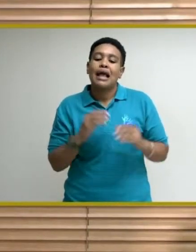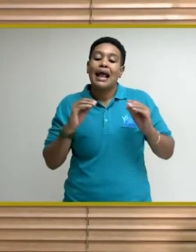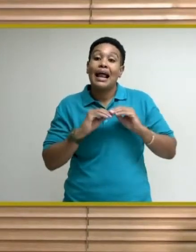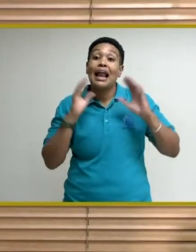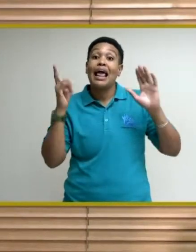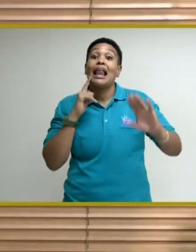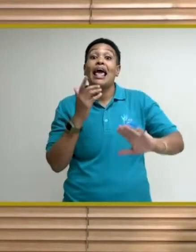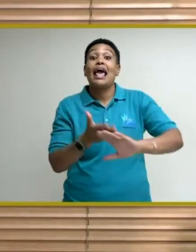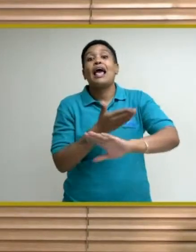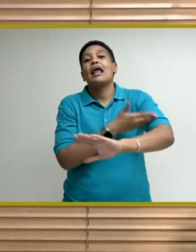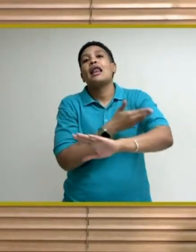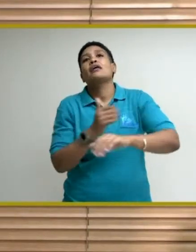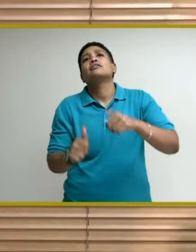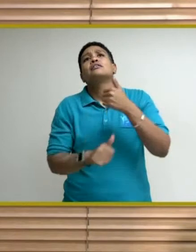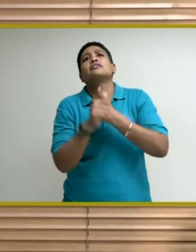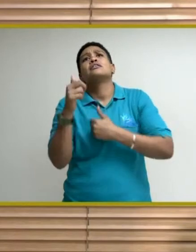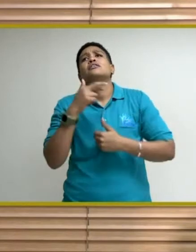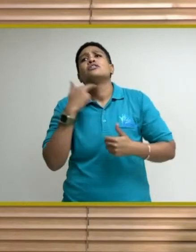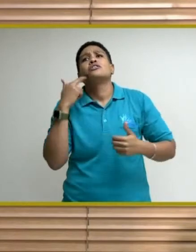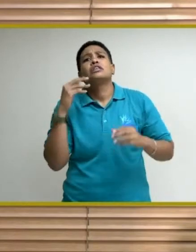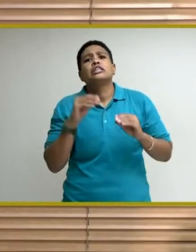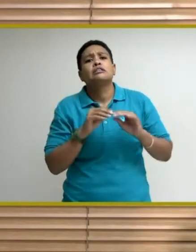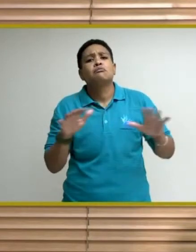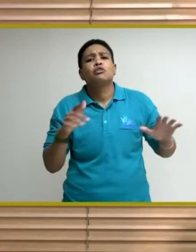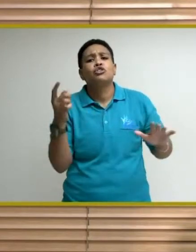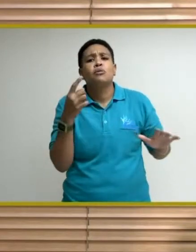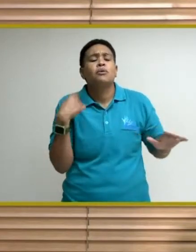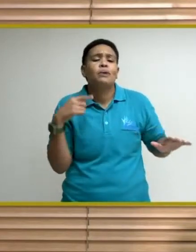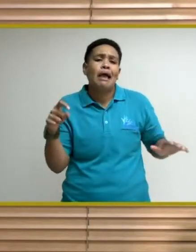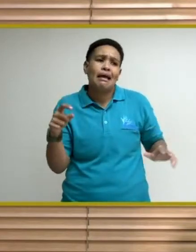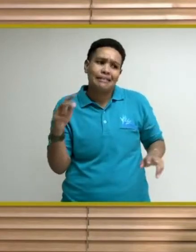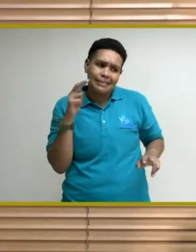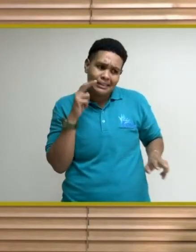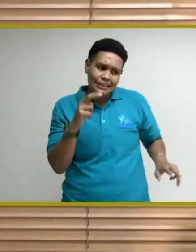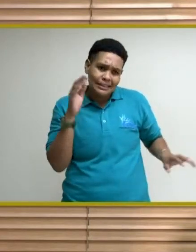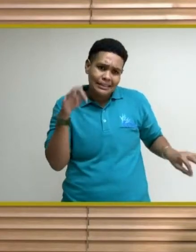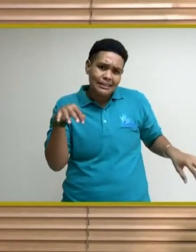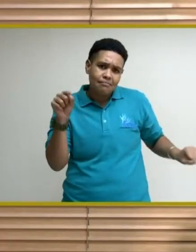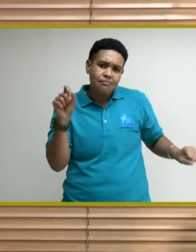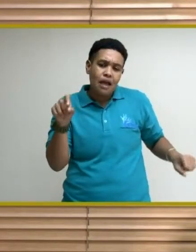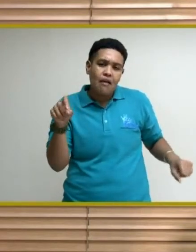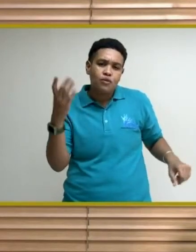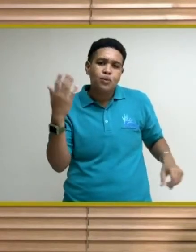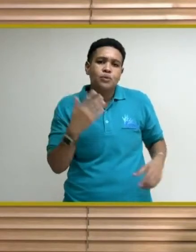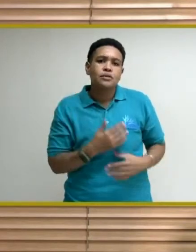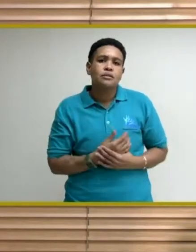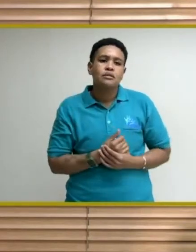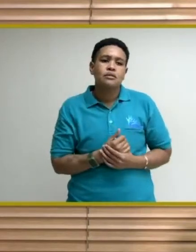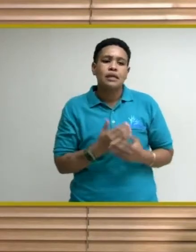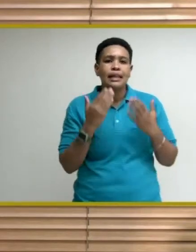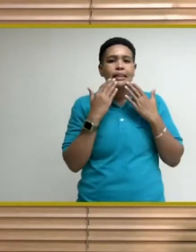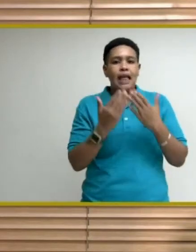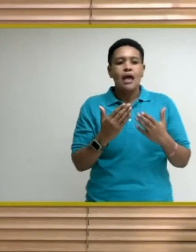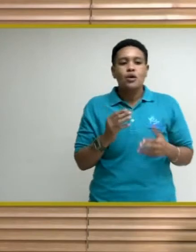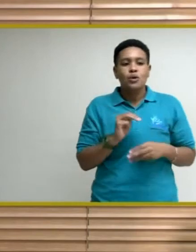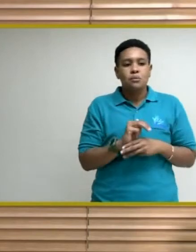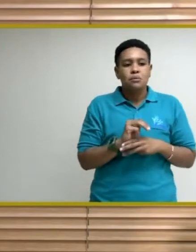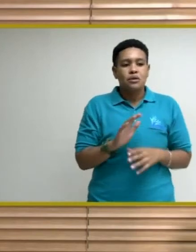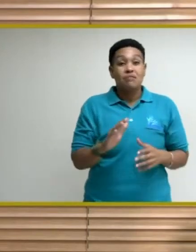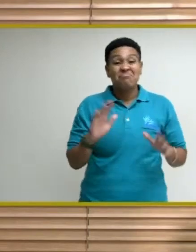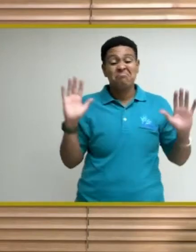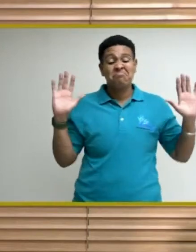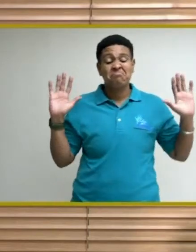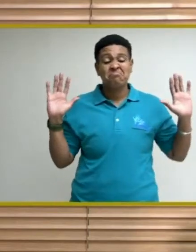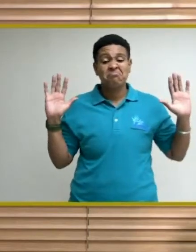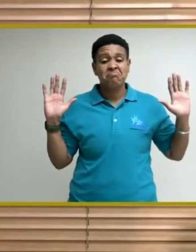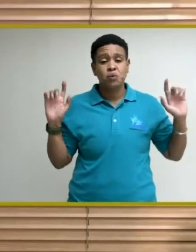of spread, and that is something that we would have to take a decision on. Thank you very much, Minister. Those are all the questions